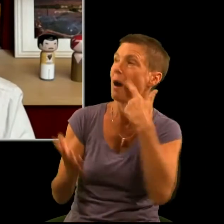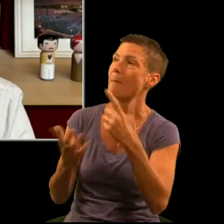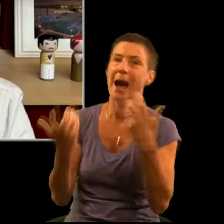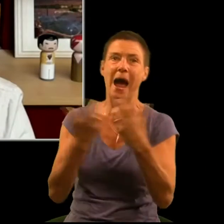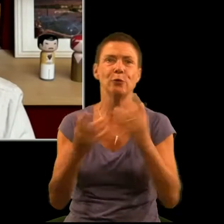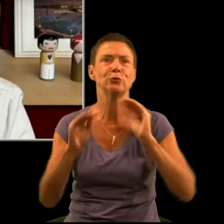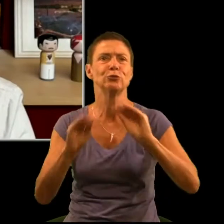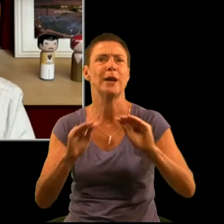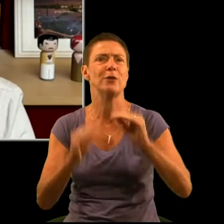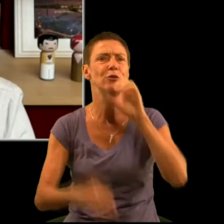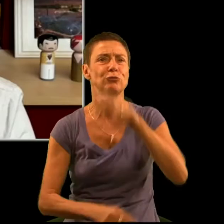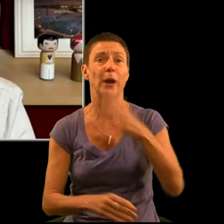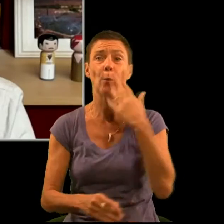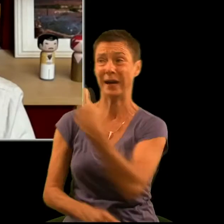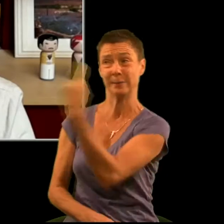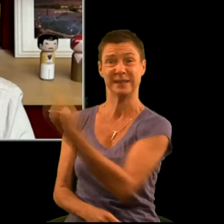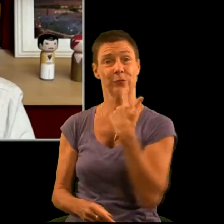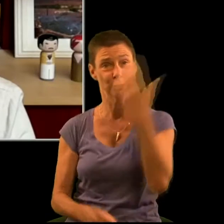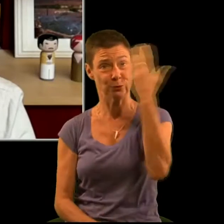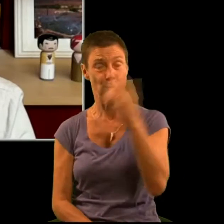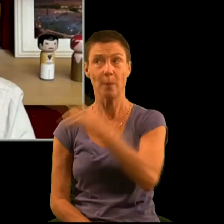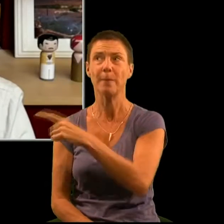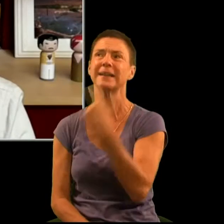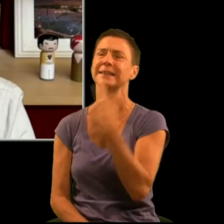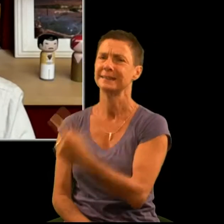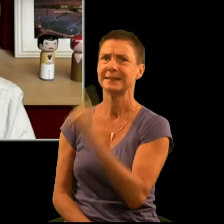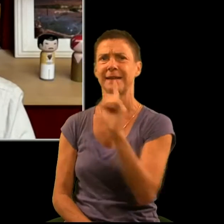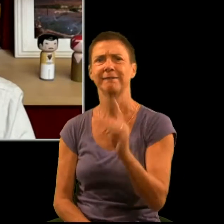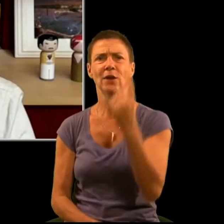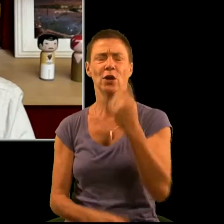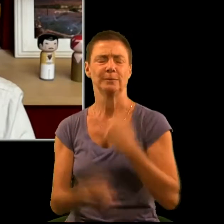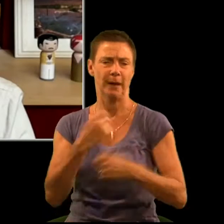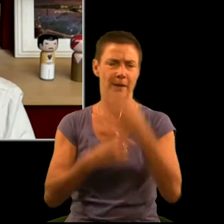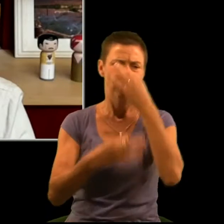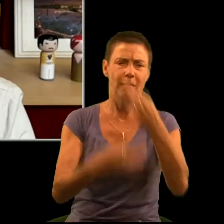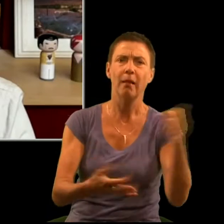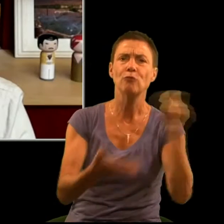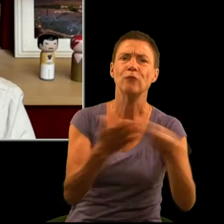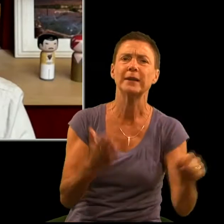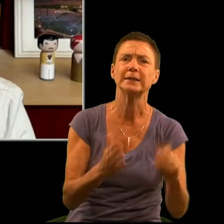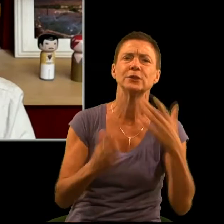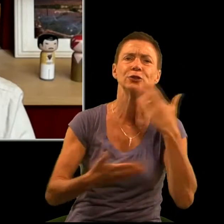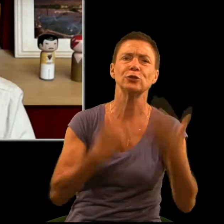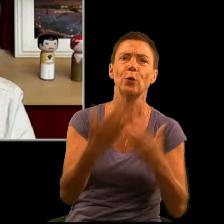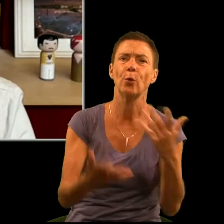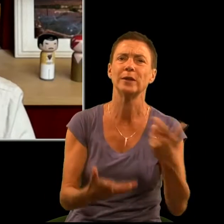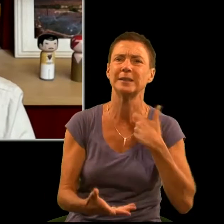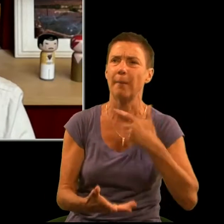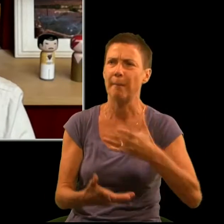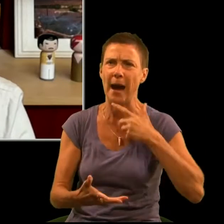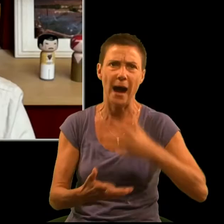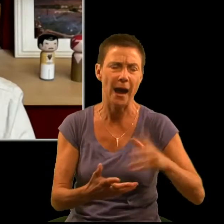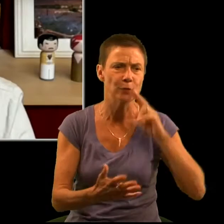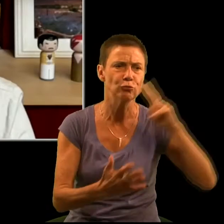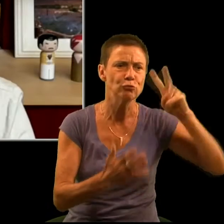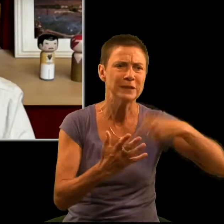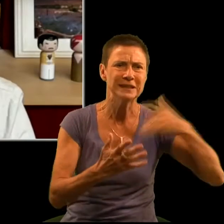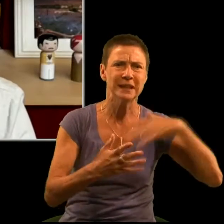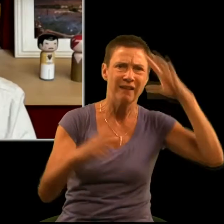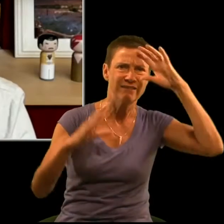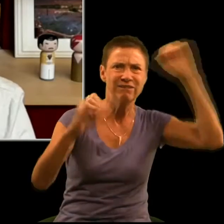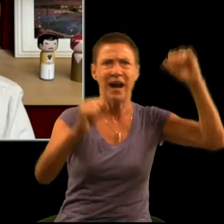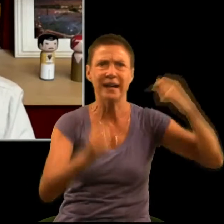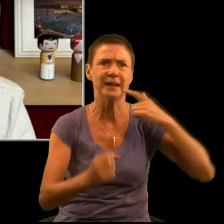at school. But he does say he first became interested in writing stories by learning gripping Viking stories at